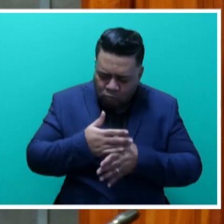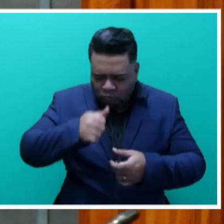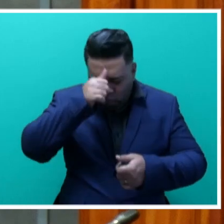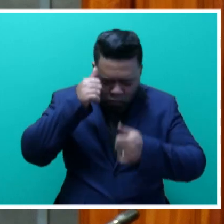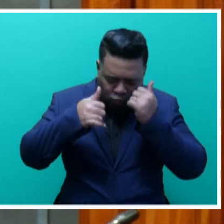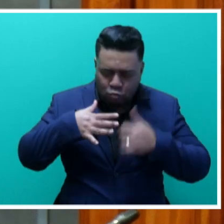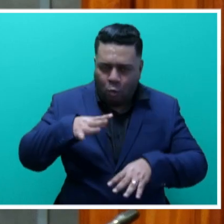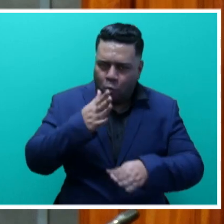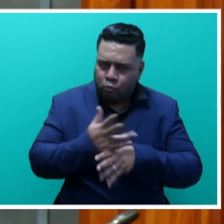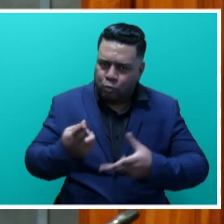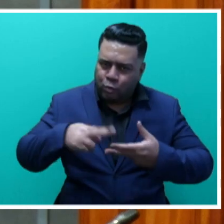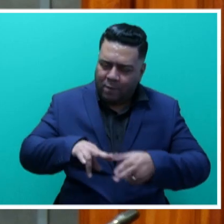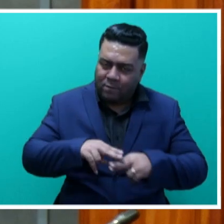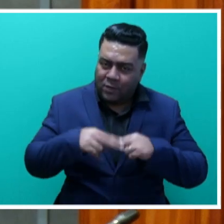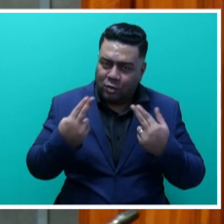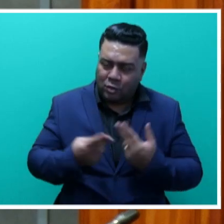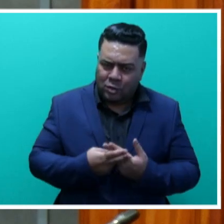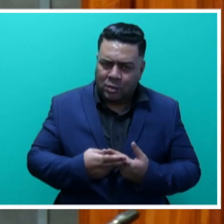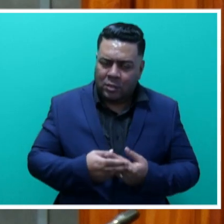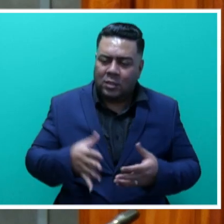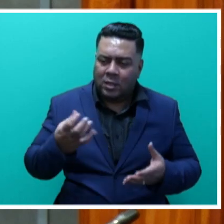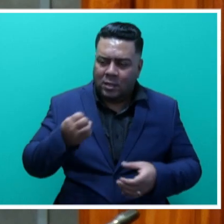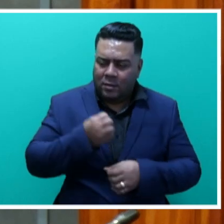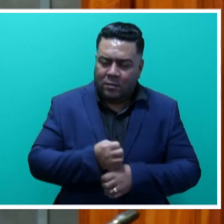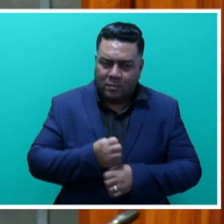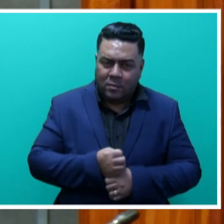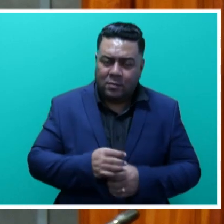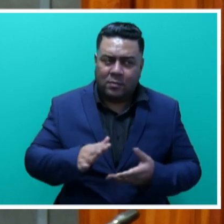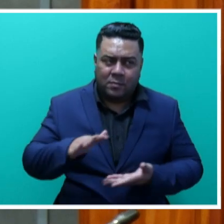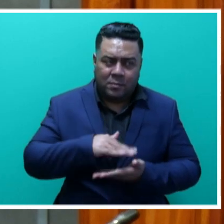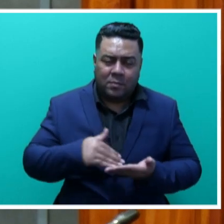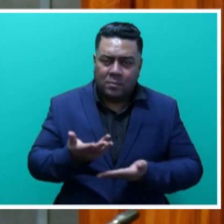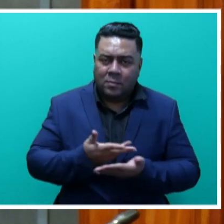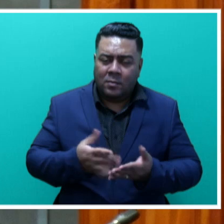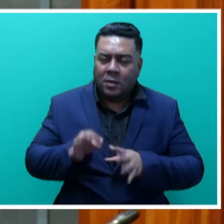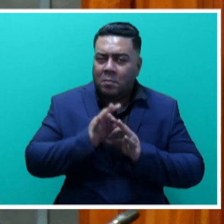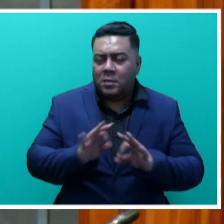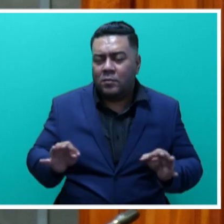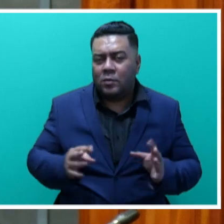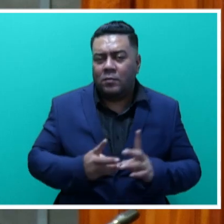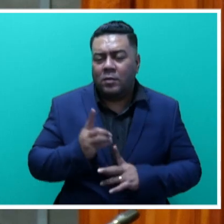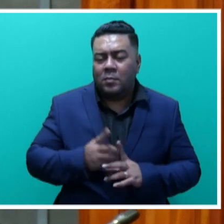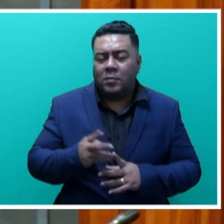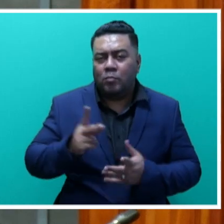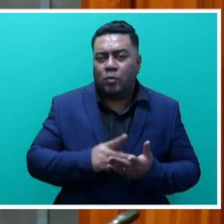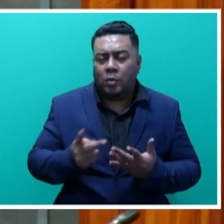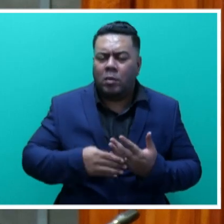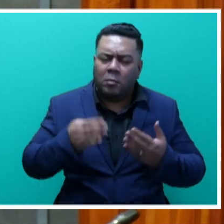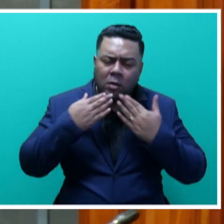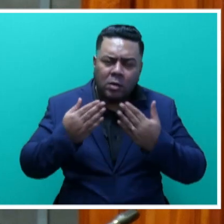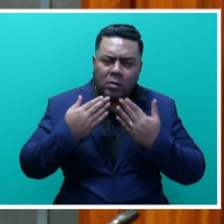united Fiji that engages in dialogue and peaceful development initiatives.